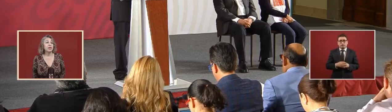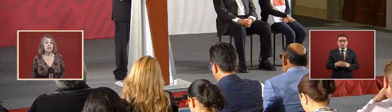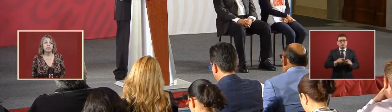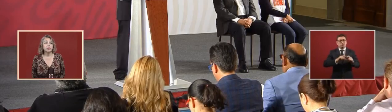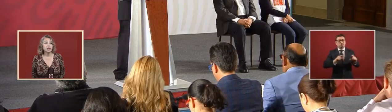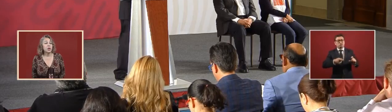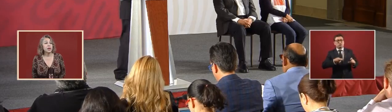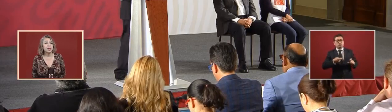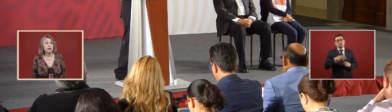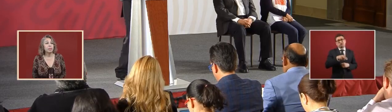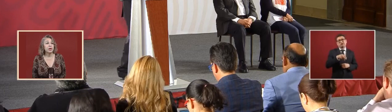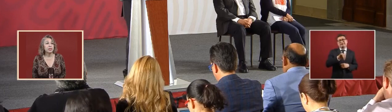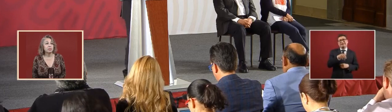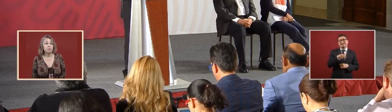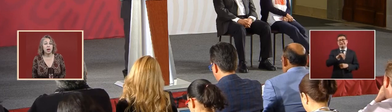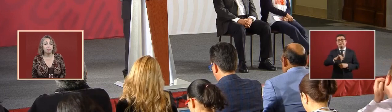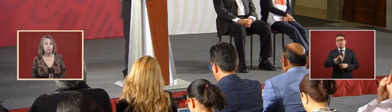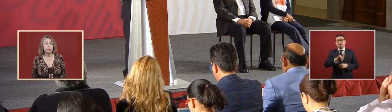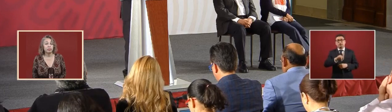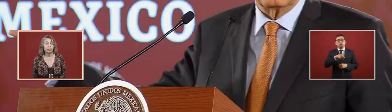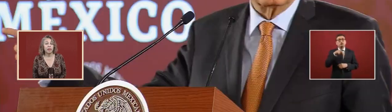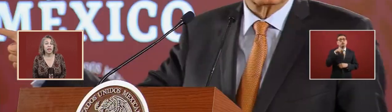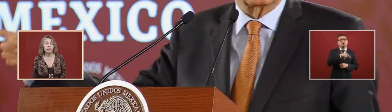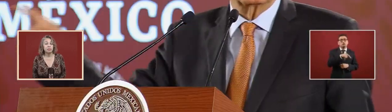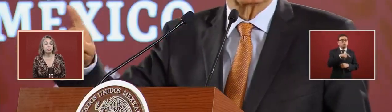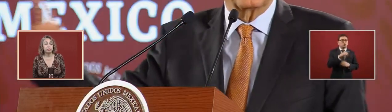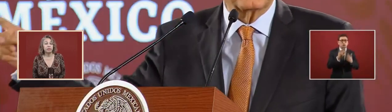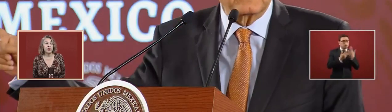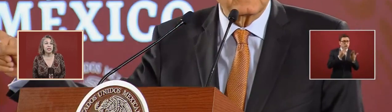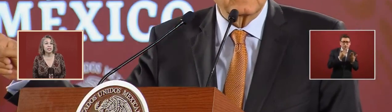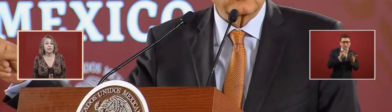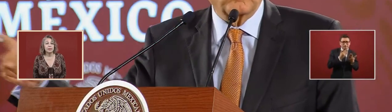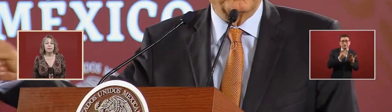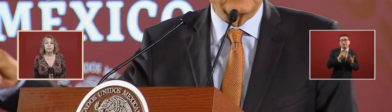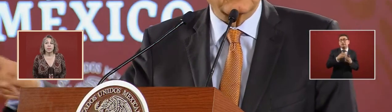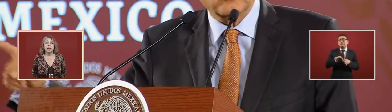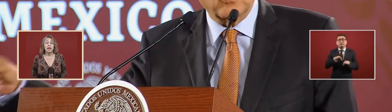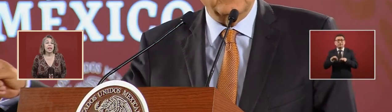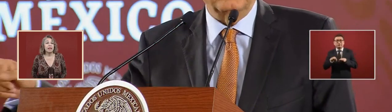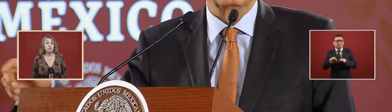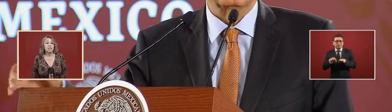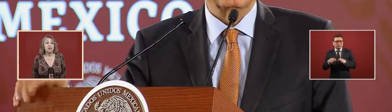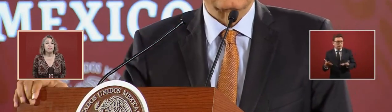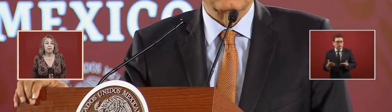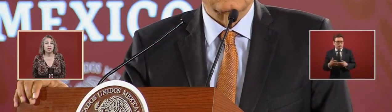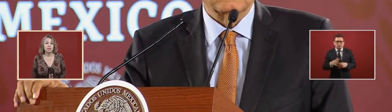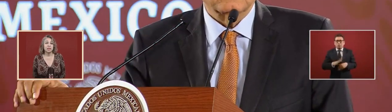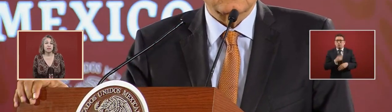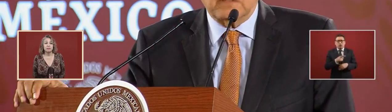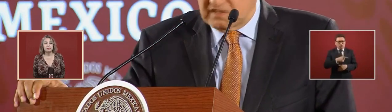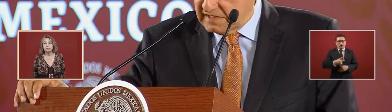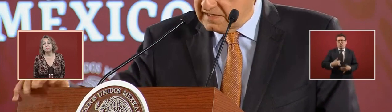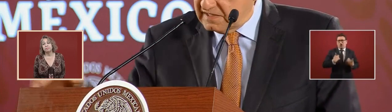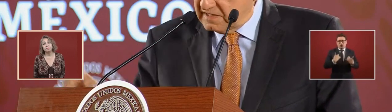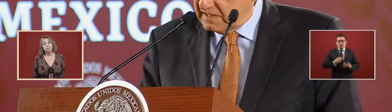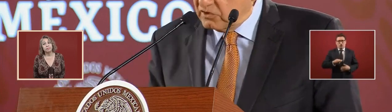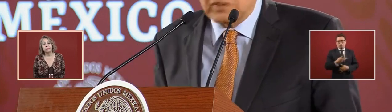All they did was coin that that phrase like it was their fault